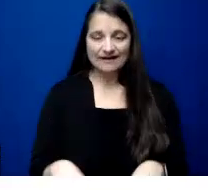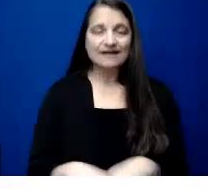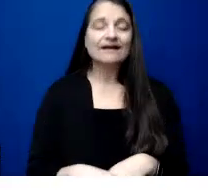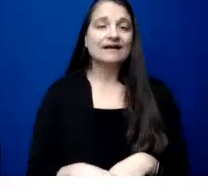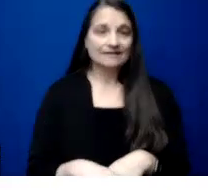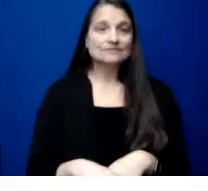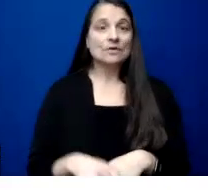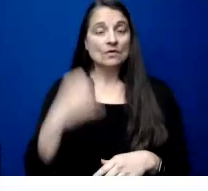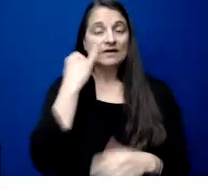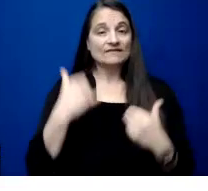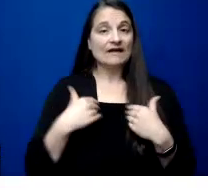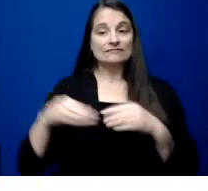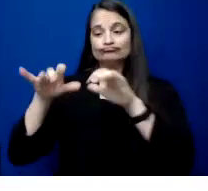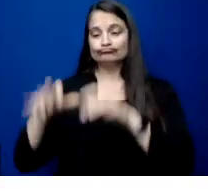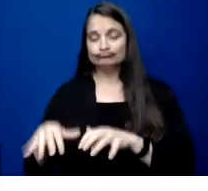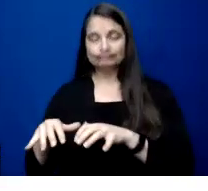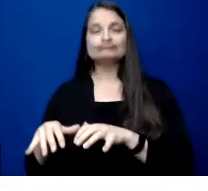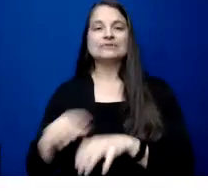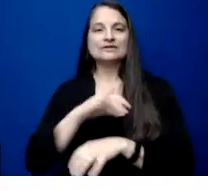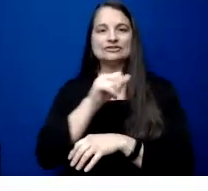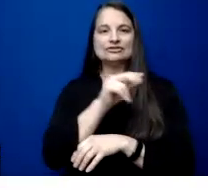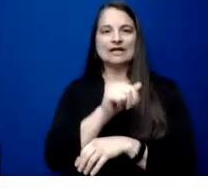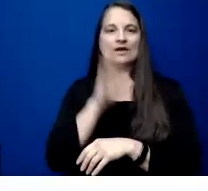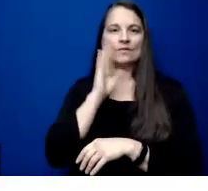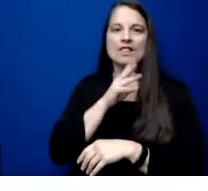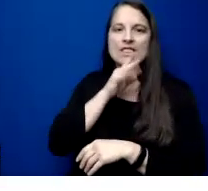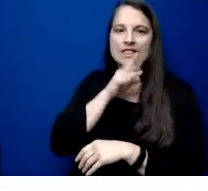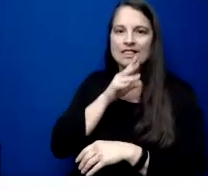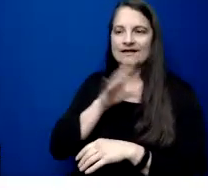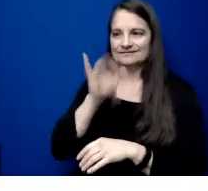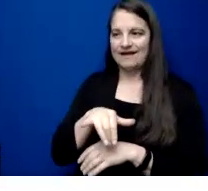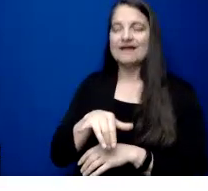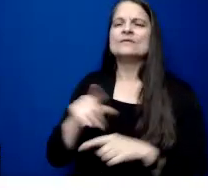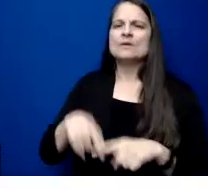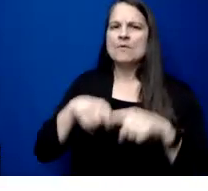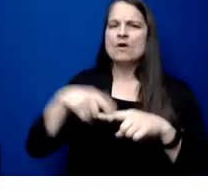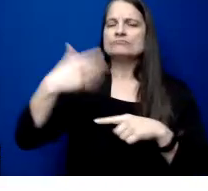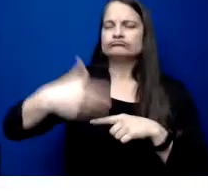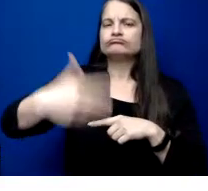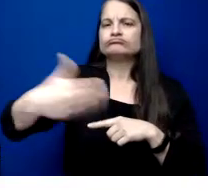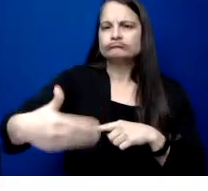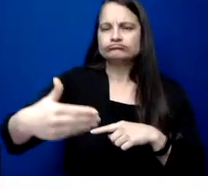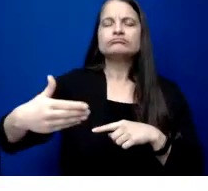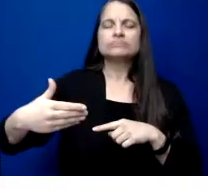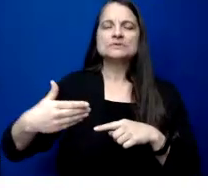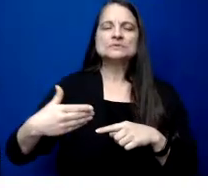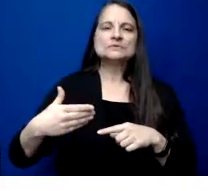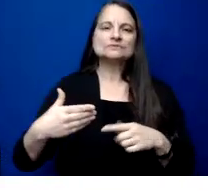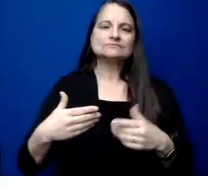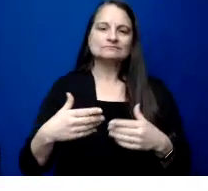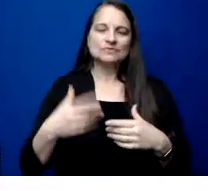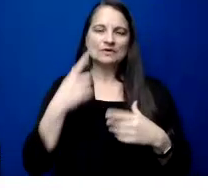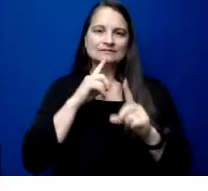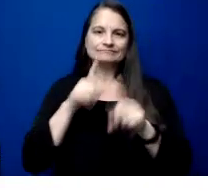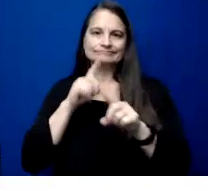to type those into the chat bar and Jana will ask those out. We'll also be pausing periodically throughout to take time for